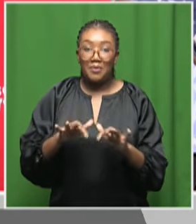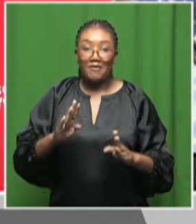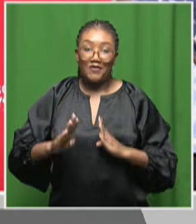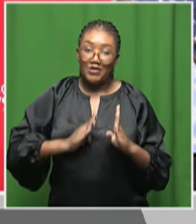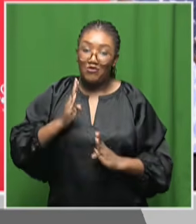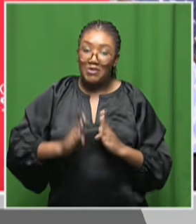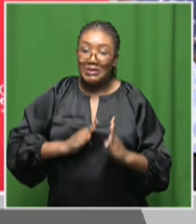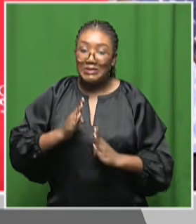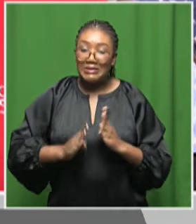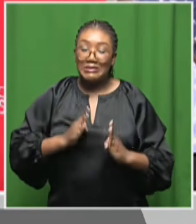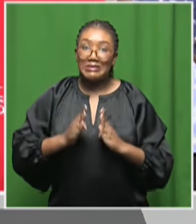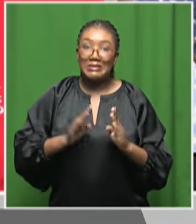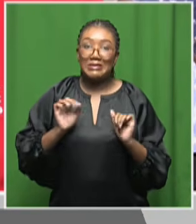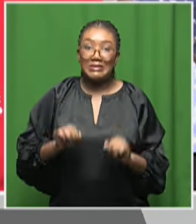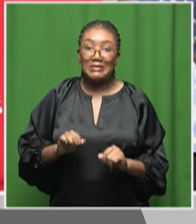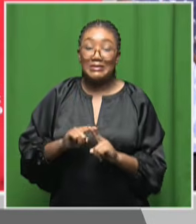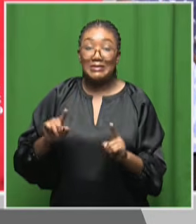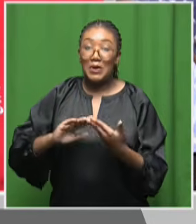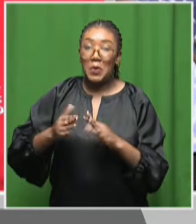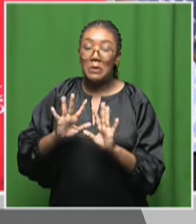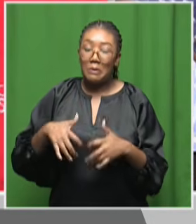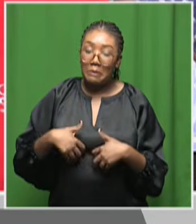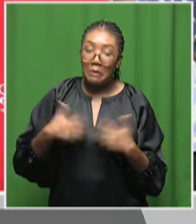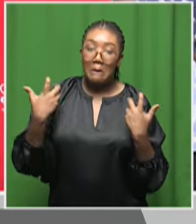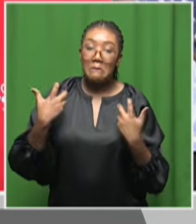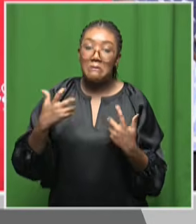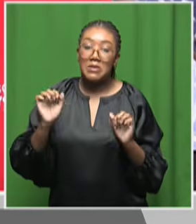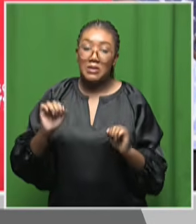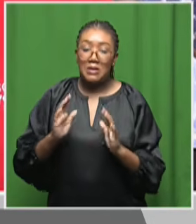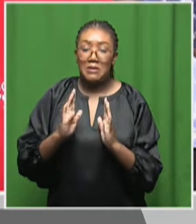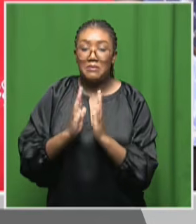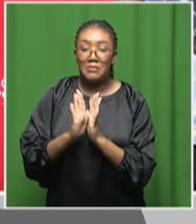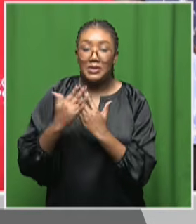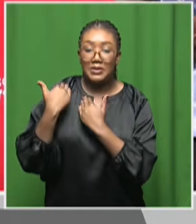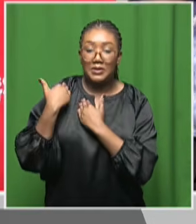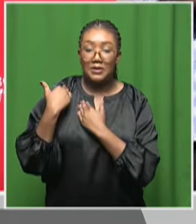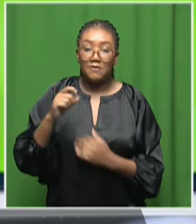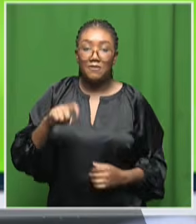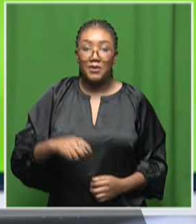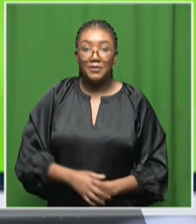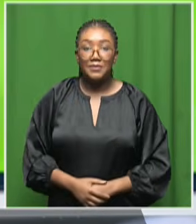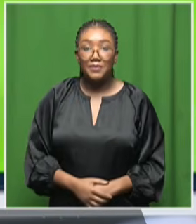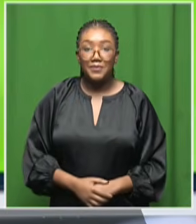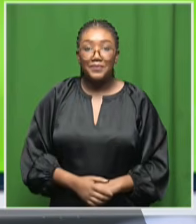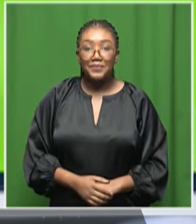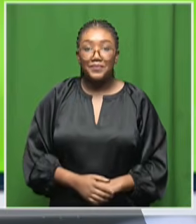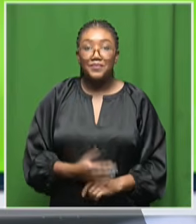the community members clearly, visibly agitated. So we'll leave it there for now. Calvin